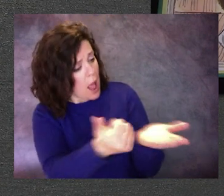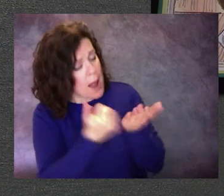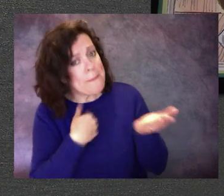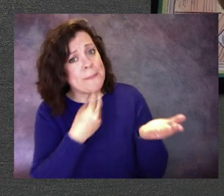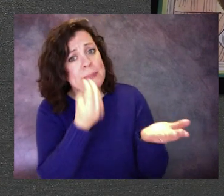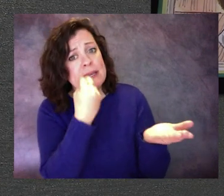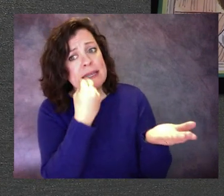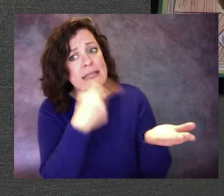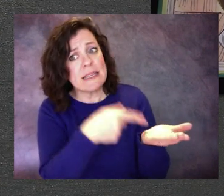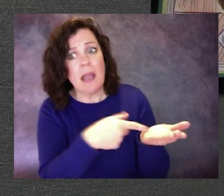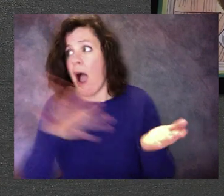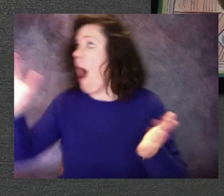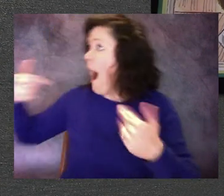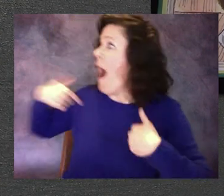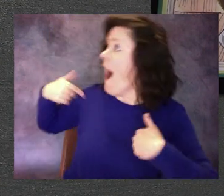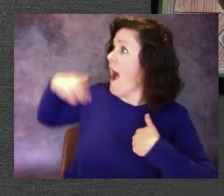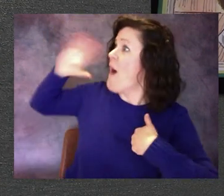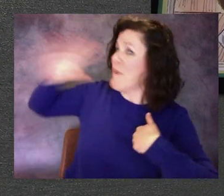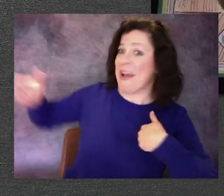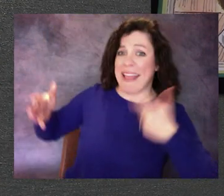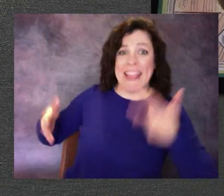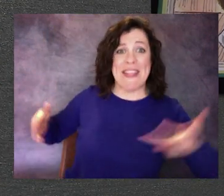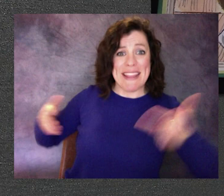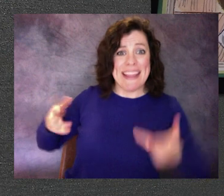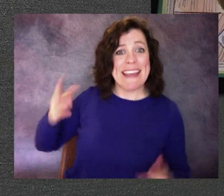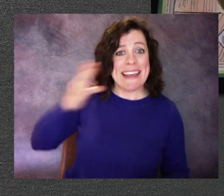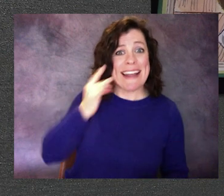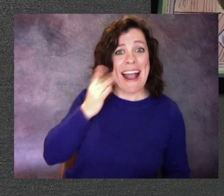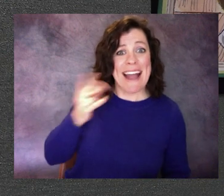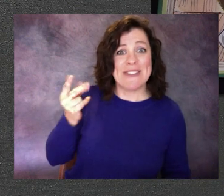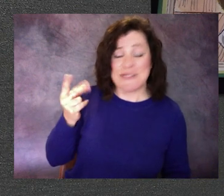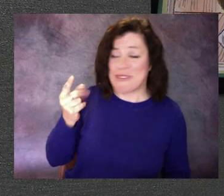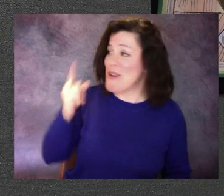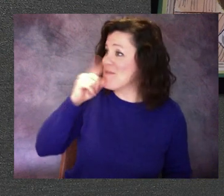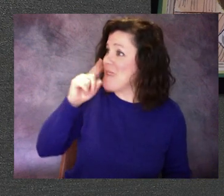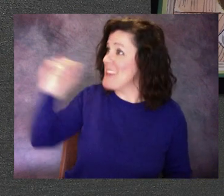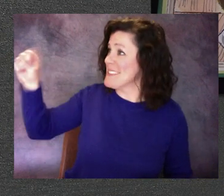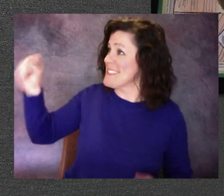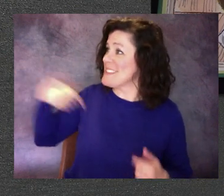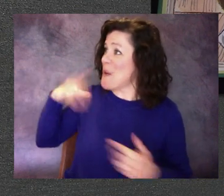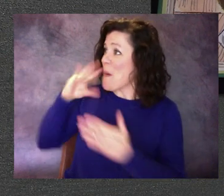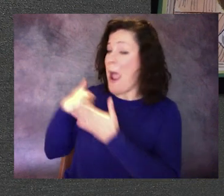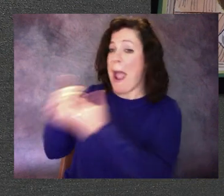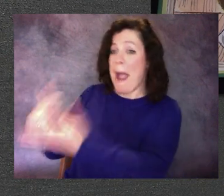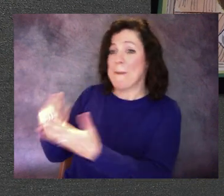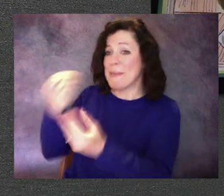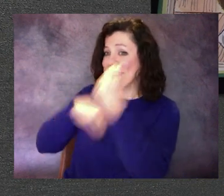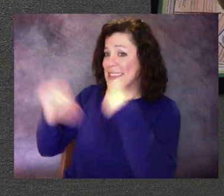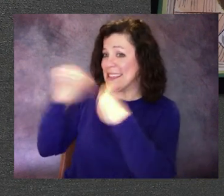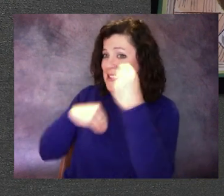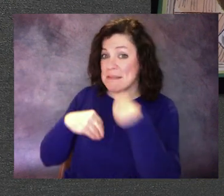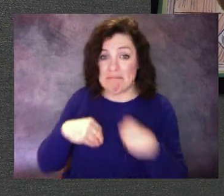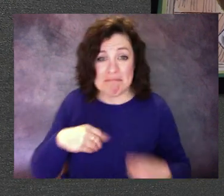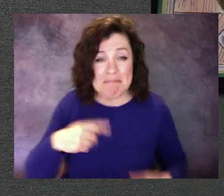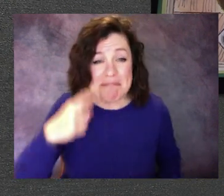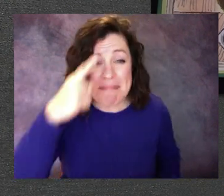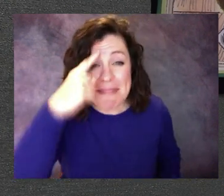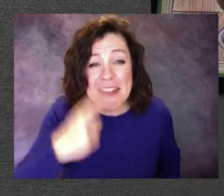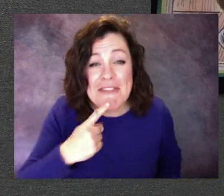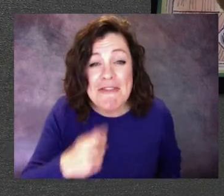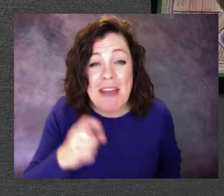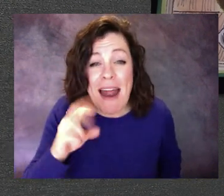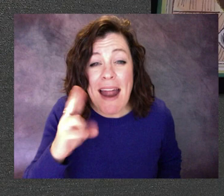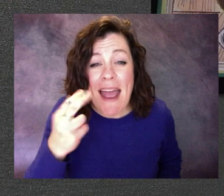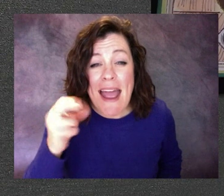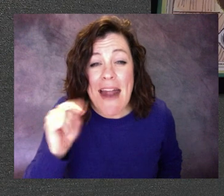"I will," cried the cat. "I will," cried the dog. "I will," cried the mouse. Do you think the little